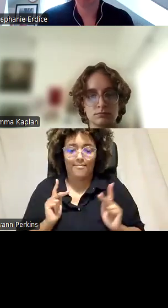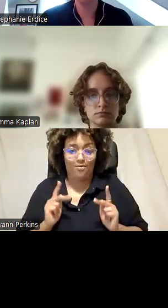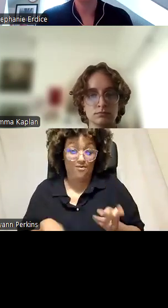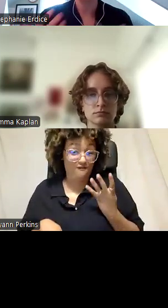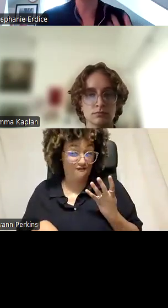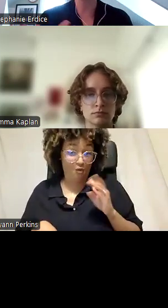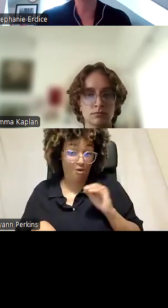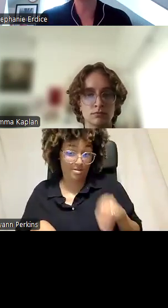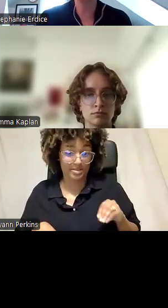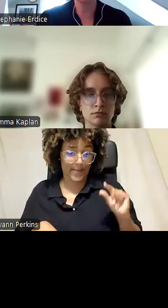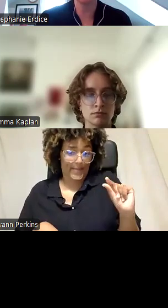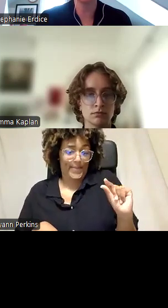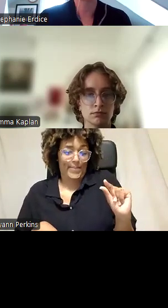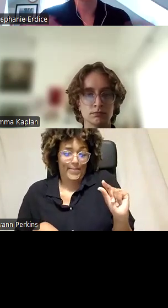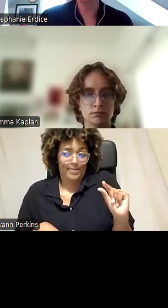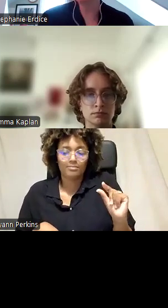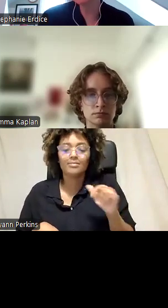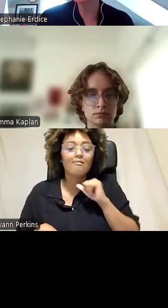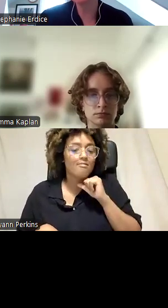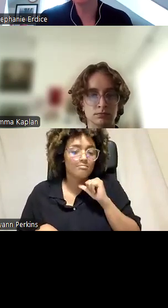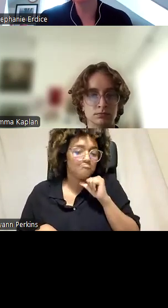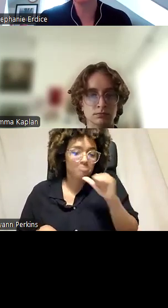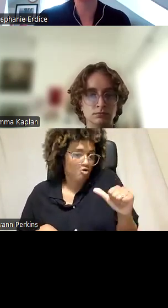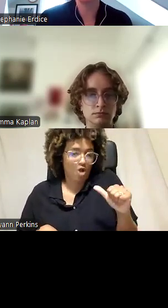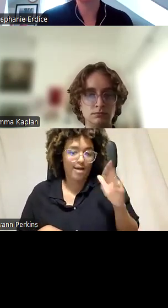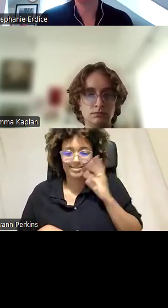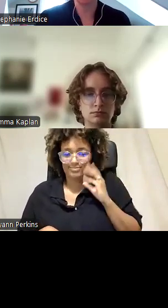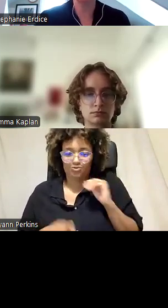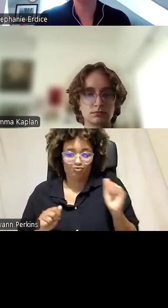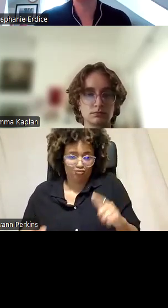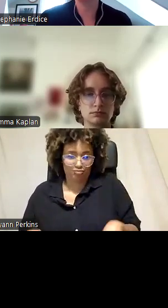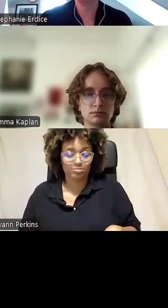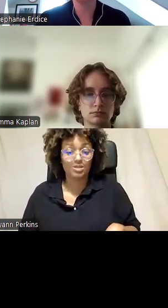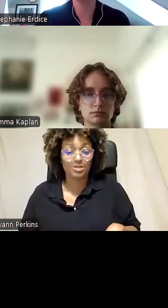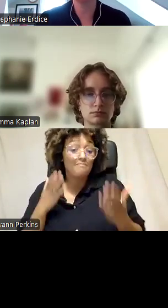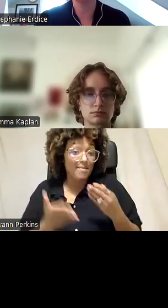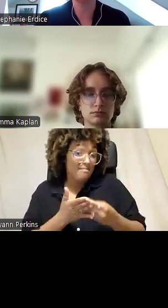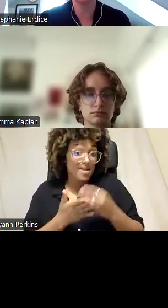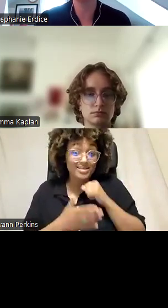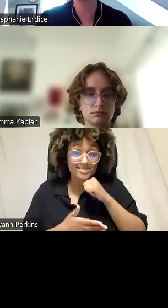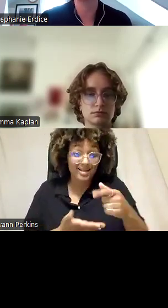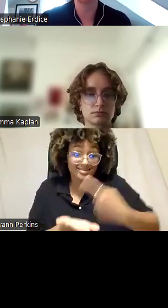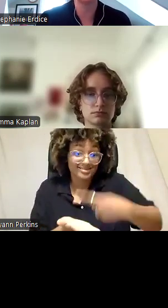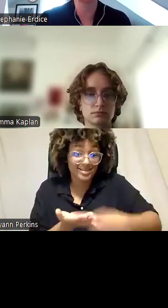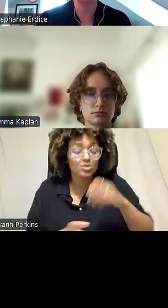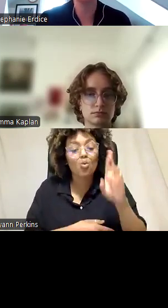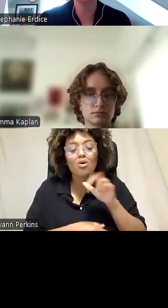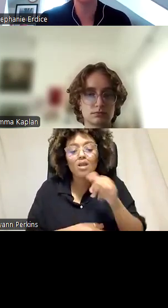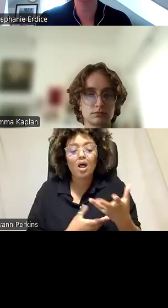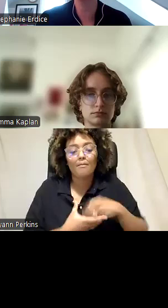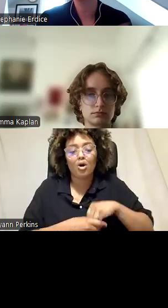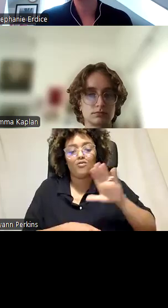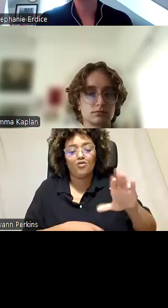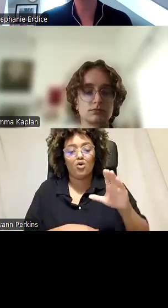it at all. And as we go through this, maybe it's because money's not coming up or it's not part of your intake or your case